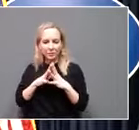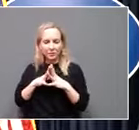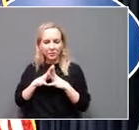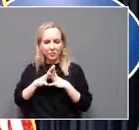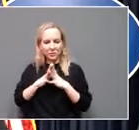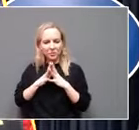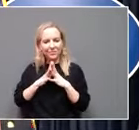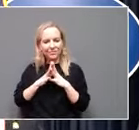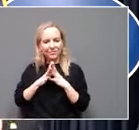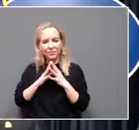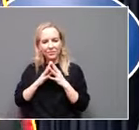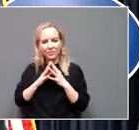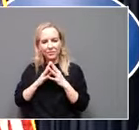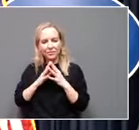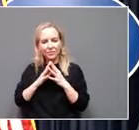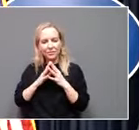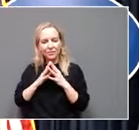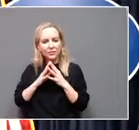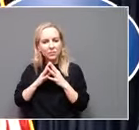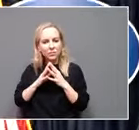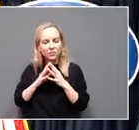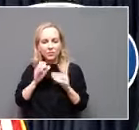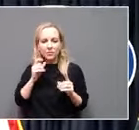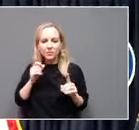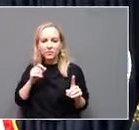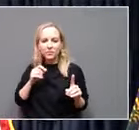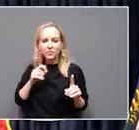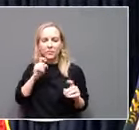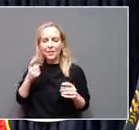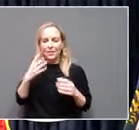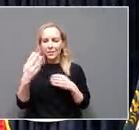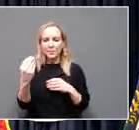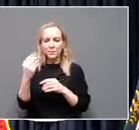Appreciate it. Here we go. Let's take one with the bill itself.